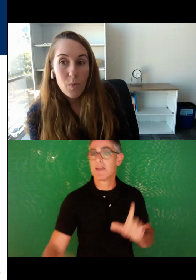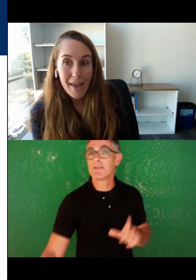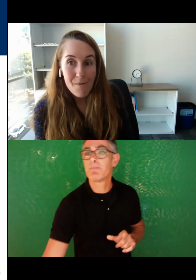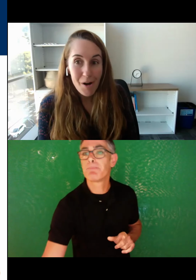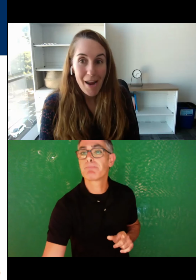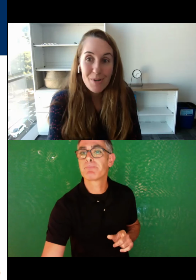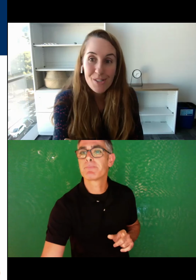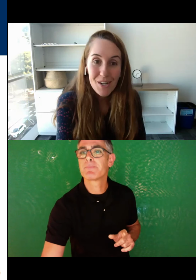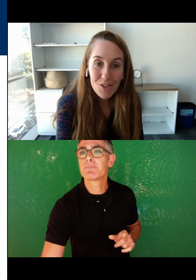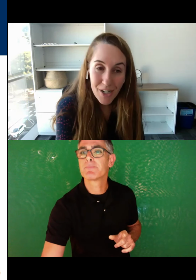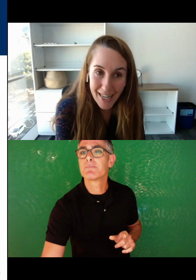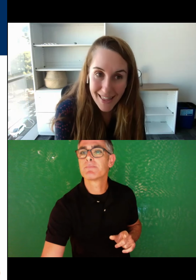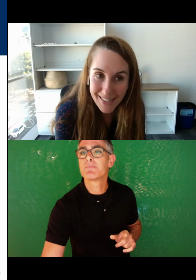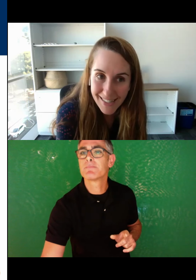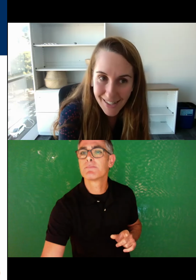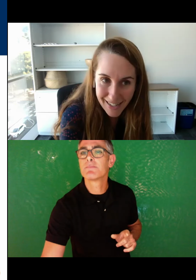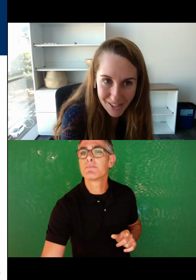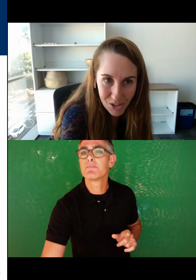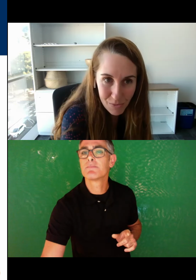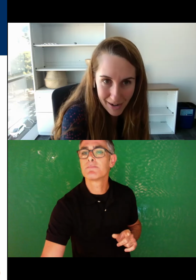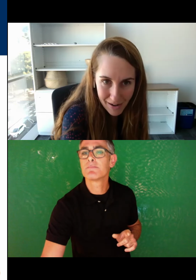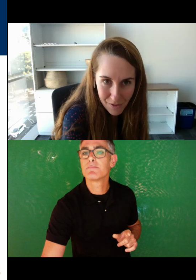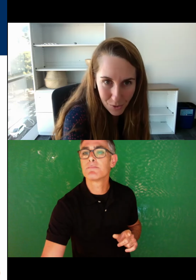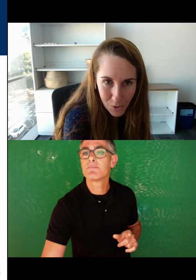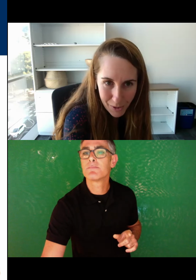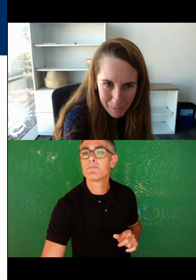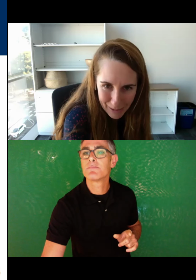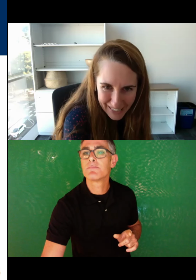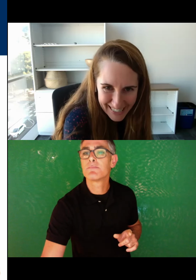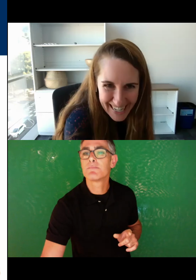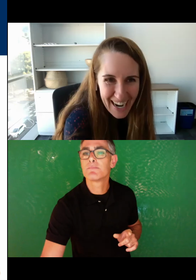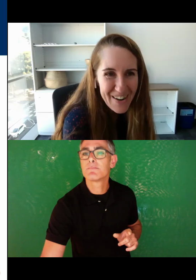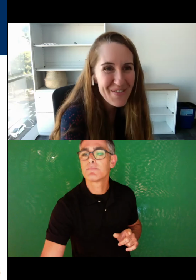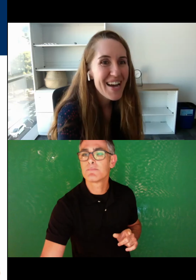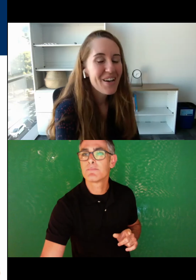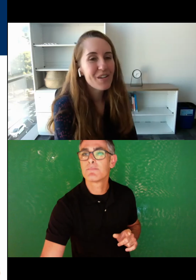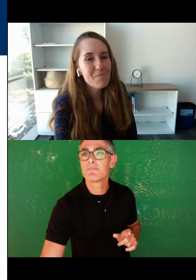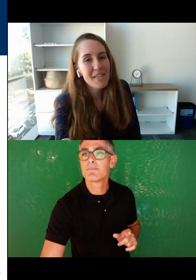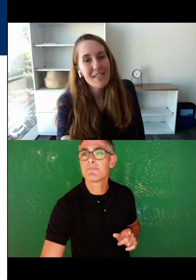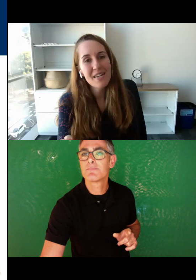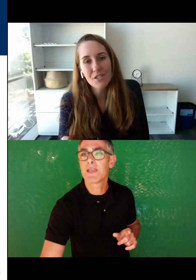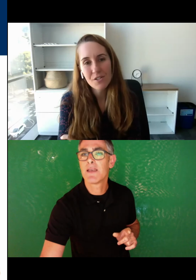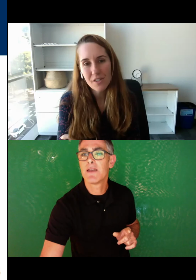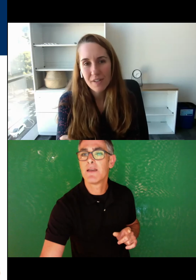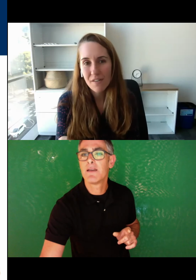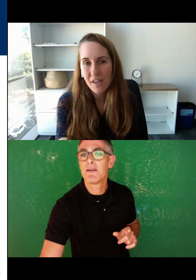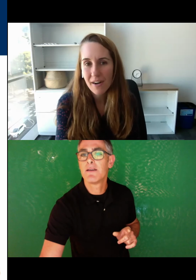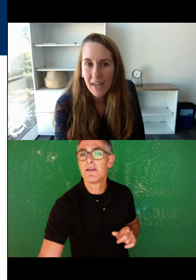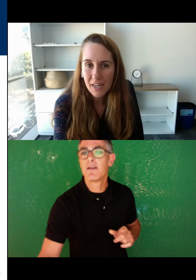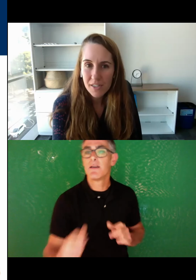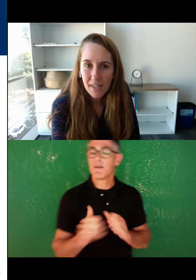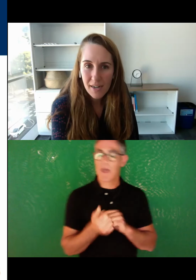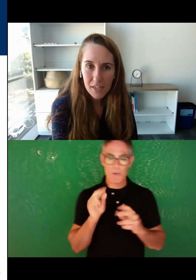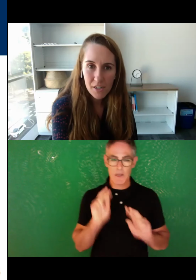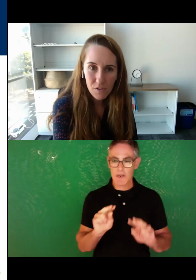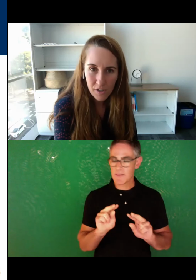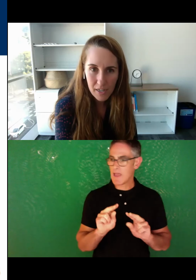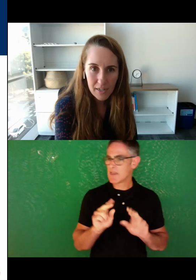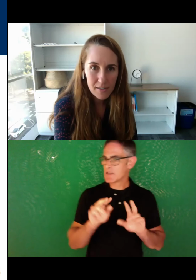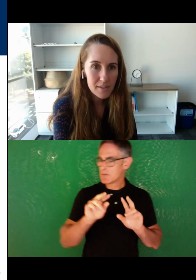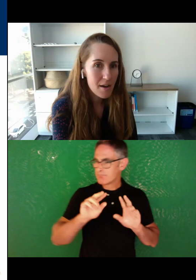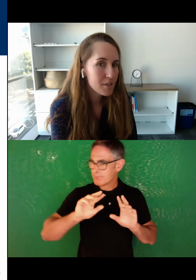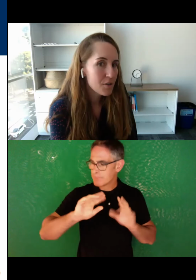And the way we're able to look at this is thanks to many of you who who've completed the National Survey of Area Agencies on Aging